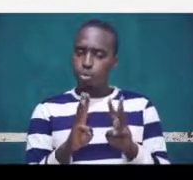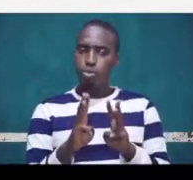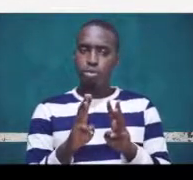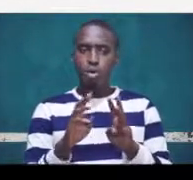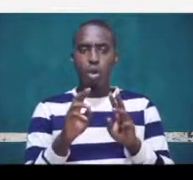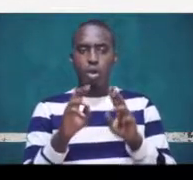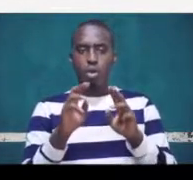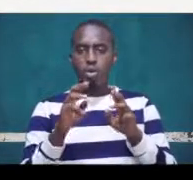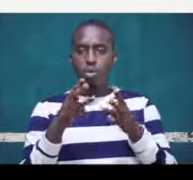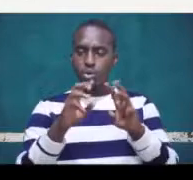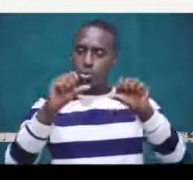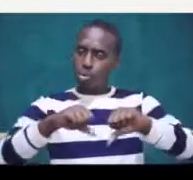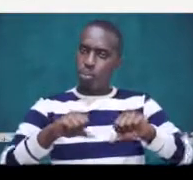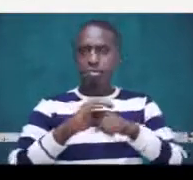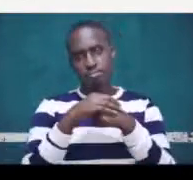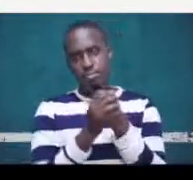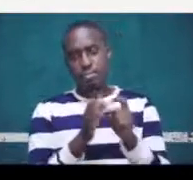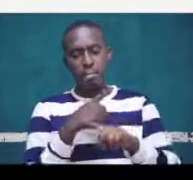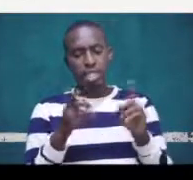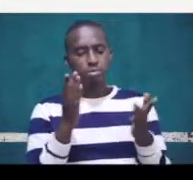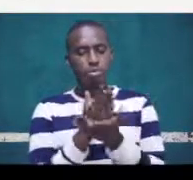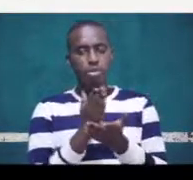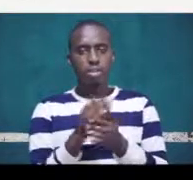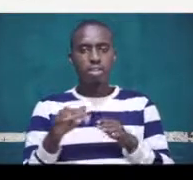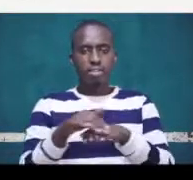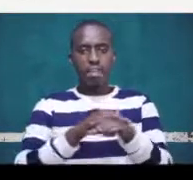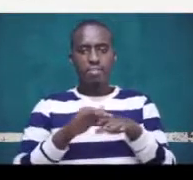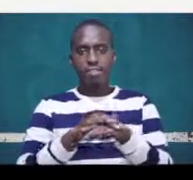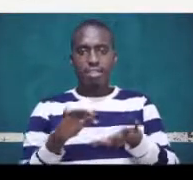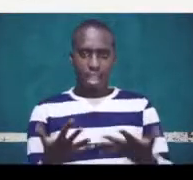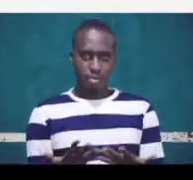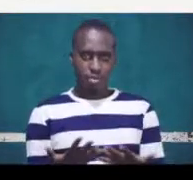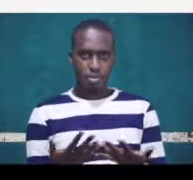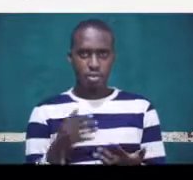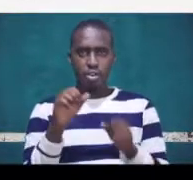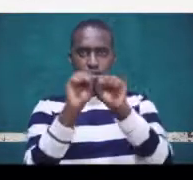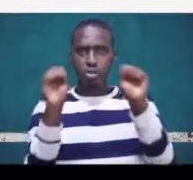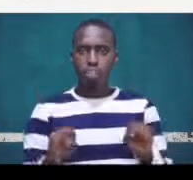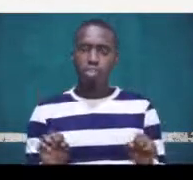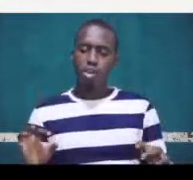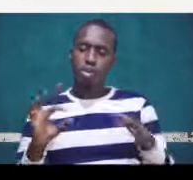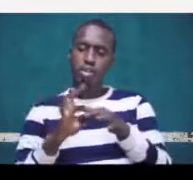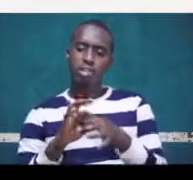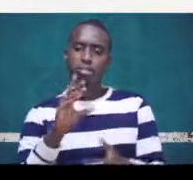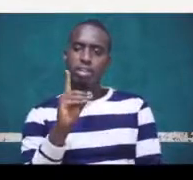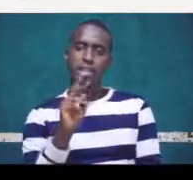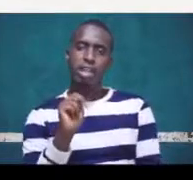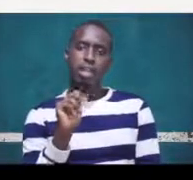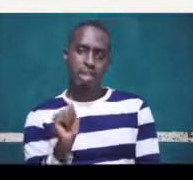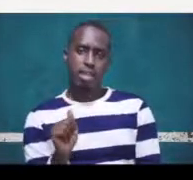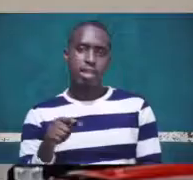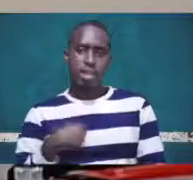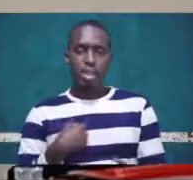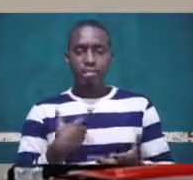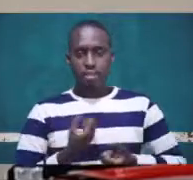wrong form. But how does it surface? How is its structure connected to the DNA I have